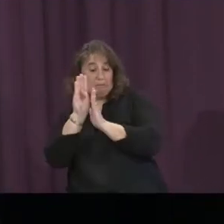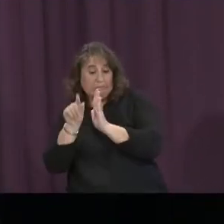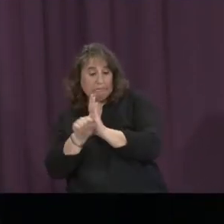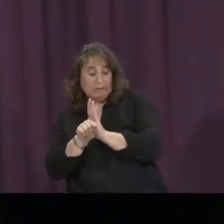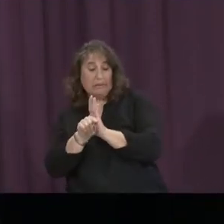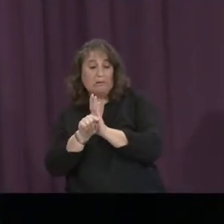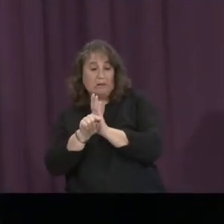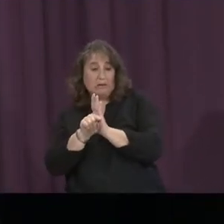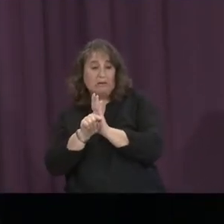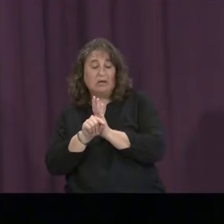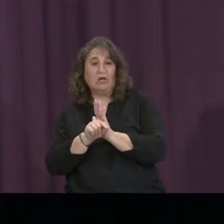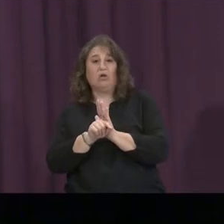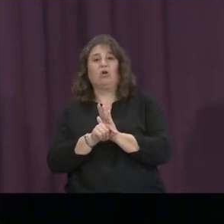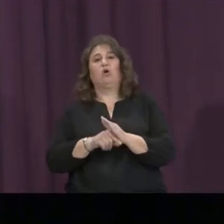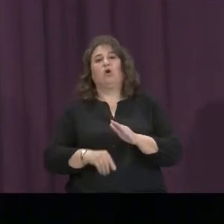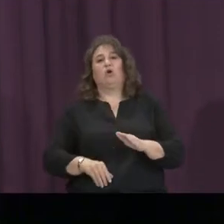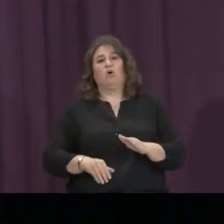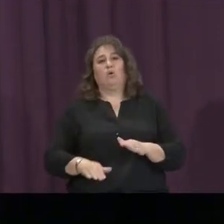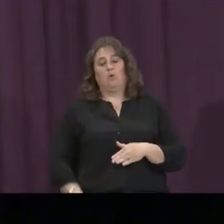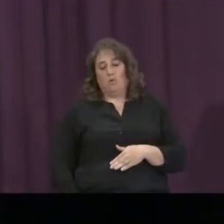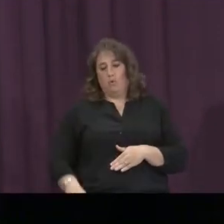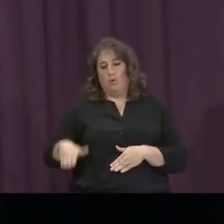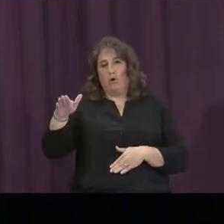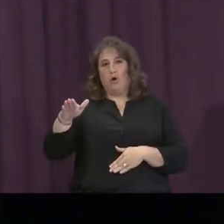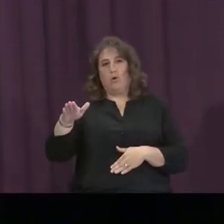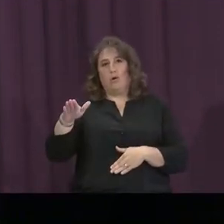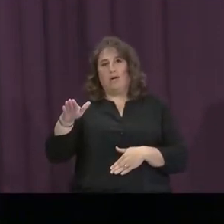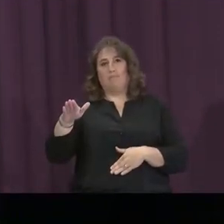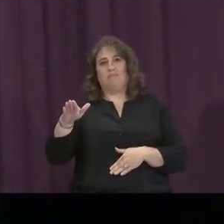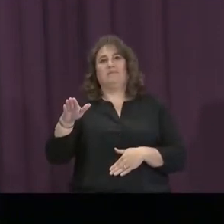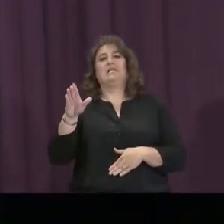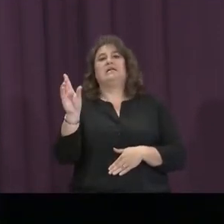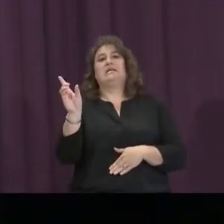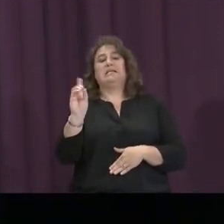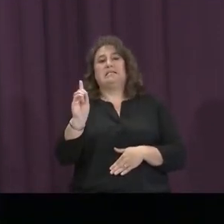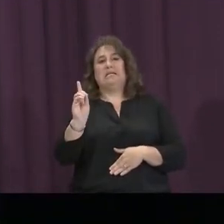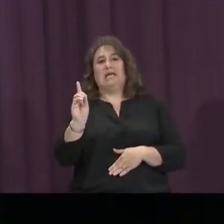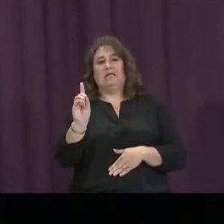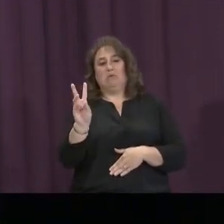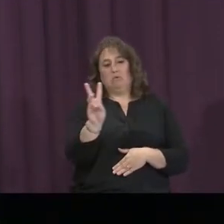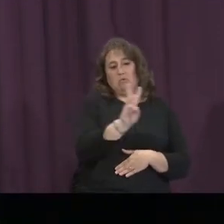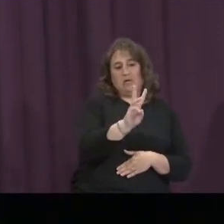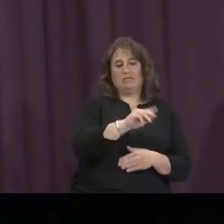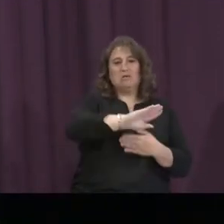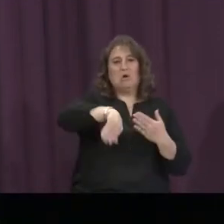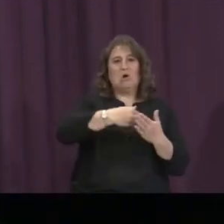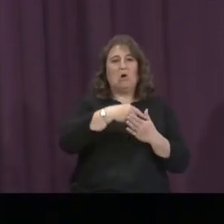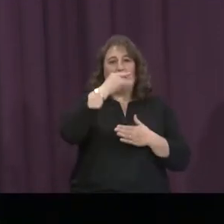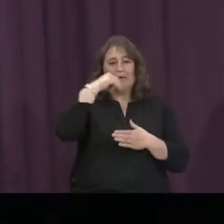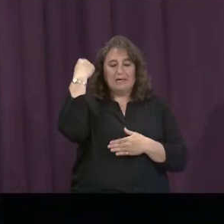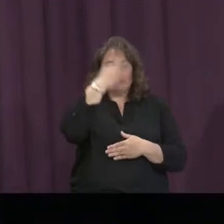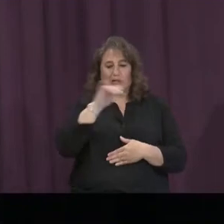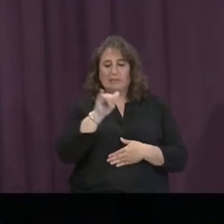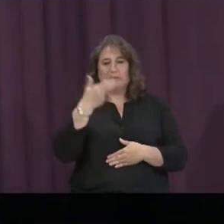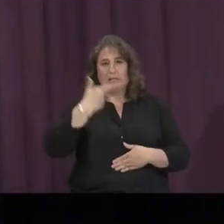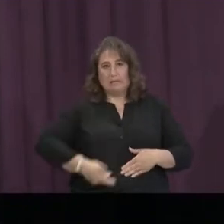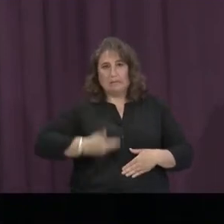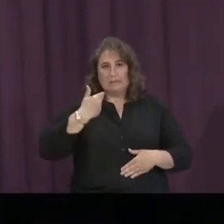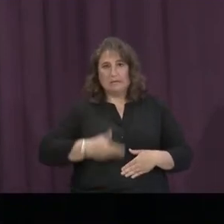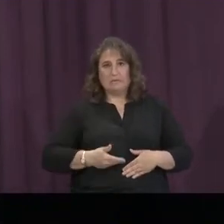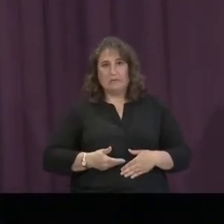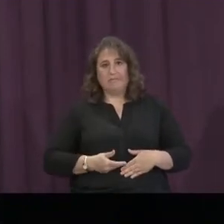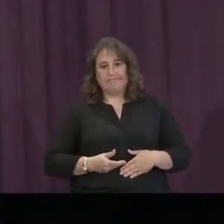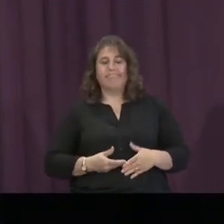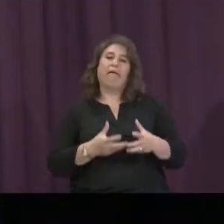grew up on the west side of Dayton, went to public schools and, uh, just all the kids look like me and, uh, lots of